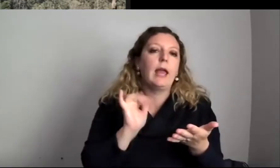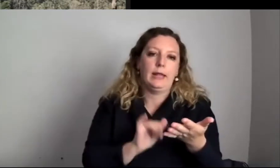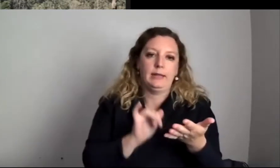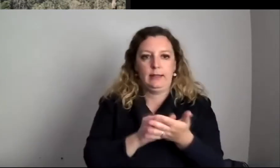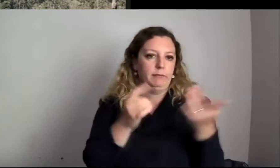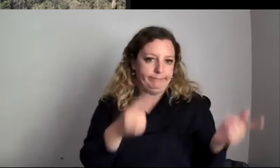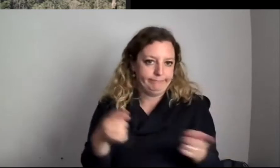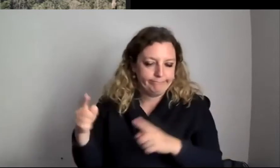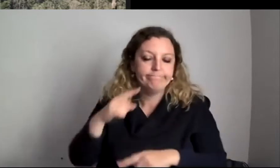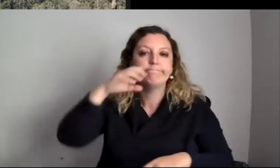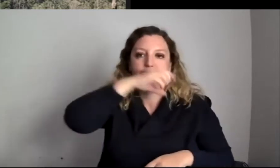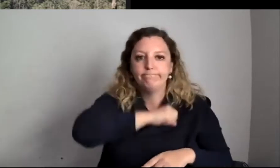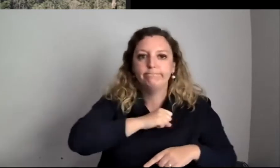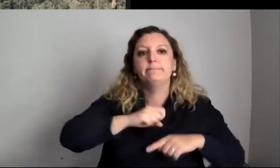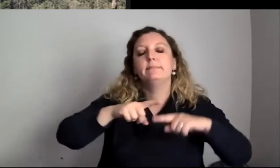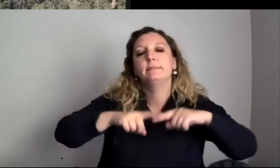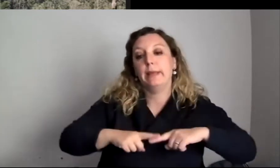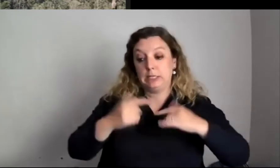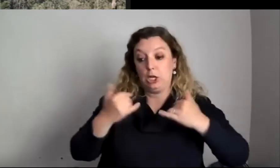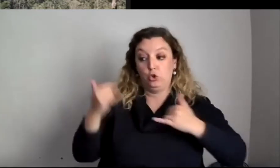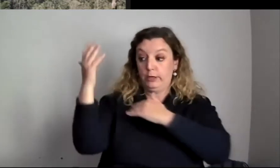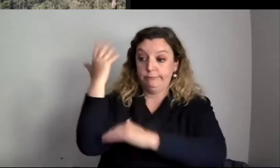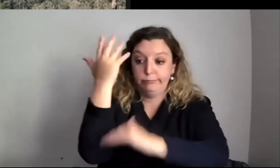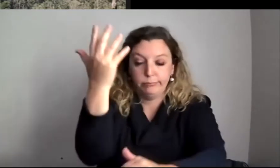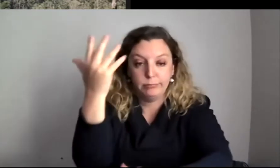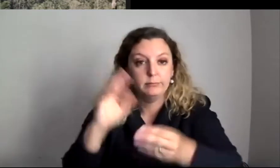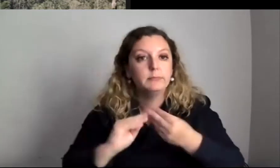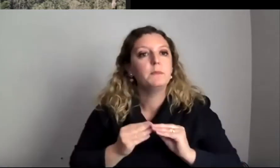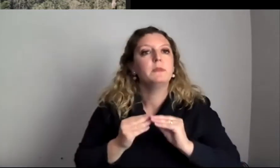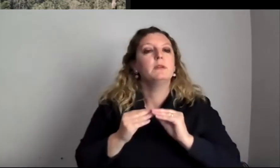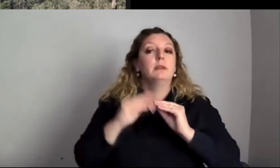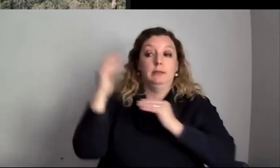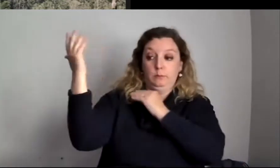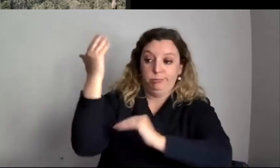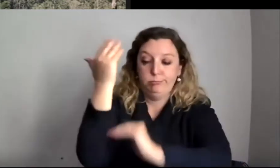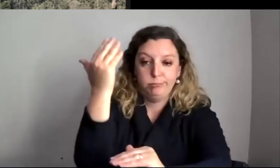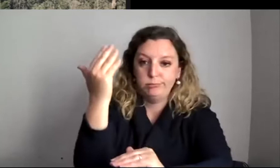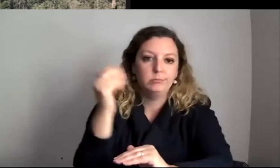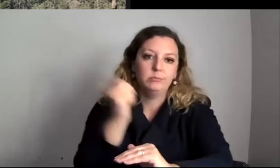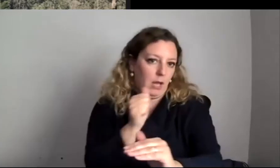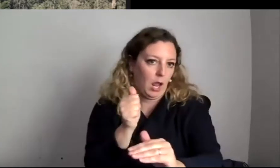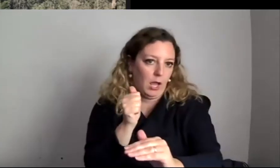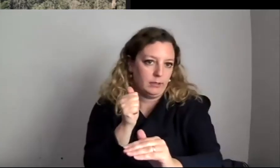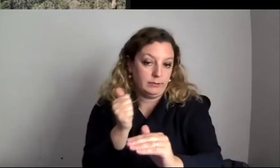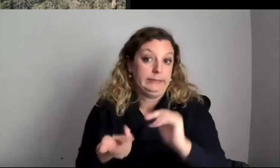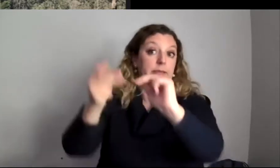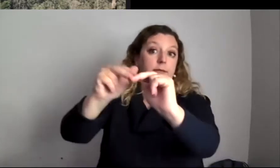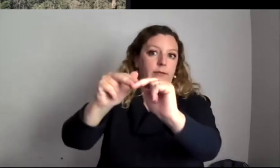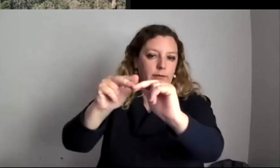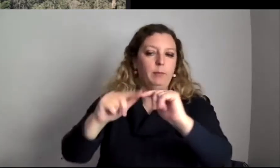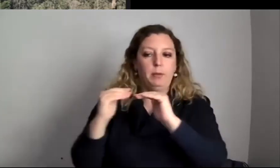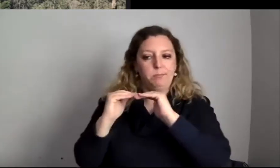we estimate, based on current deforestation rates, that is assuming that deforestation does not escalate in the future, it